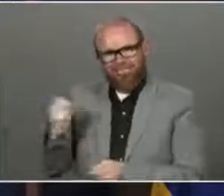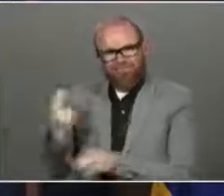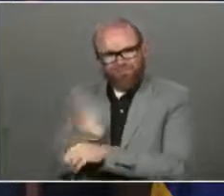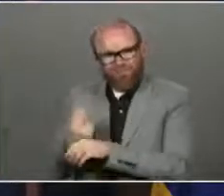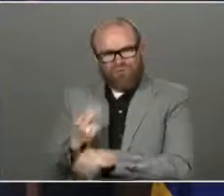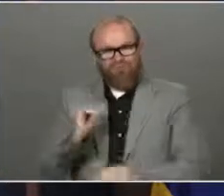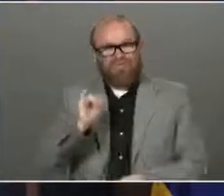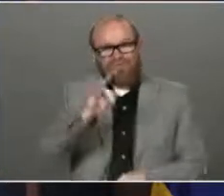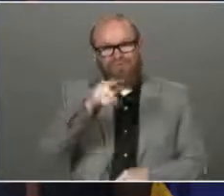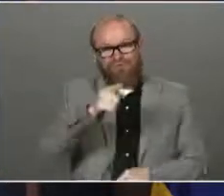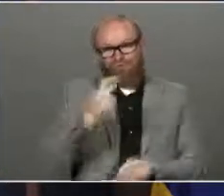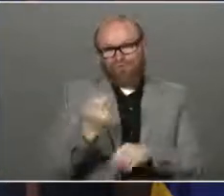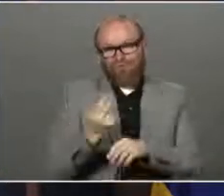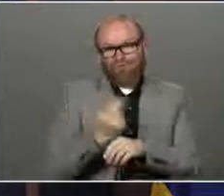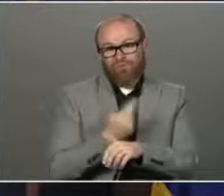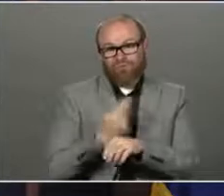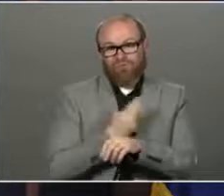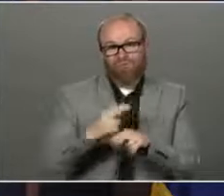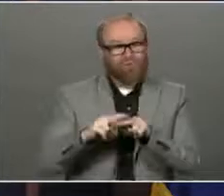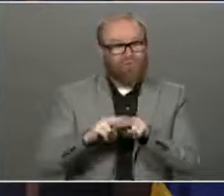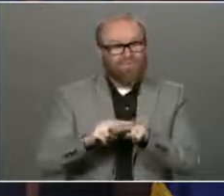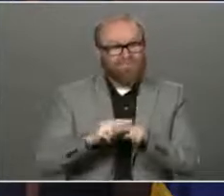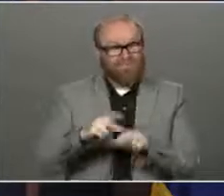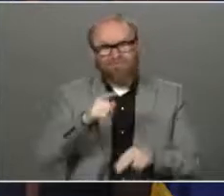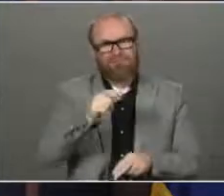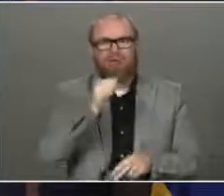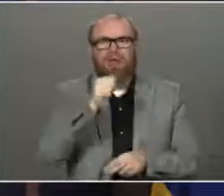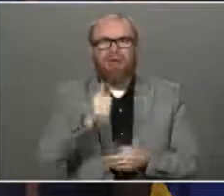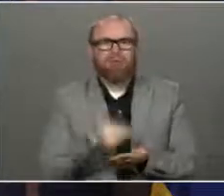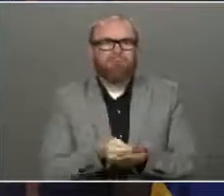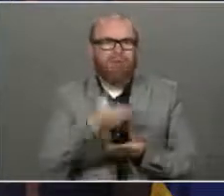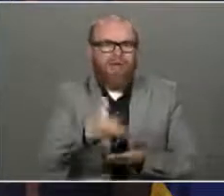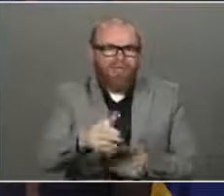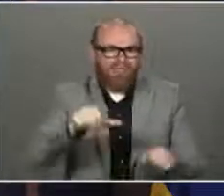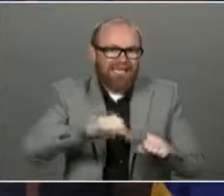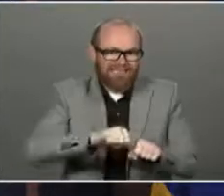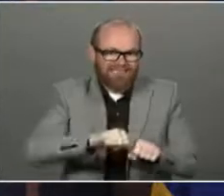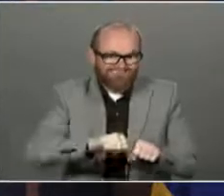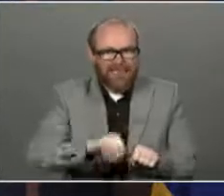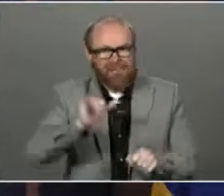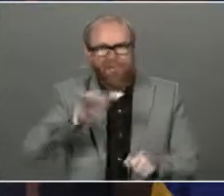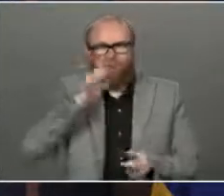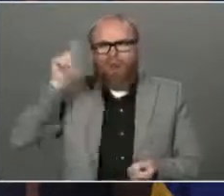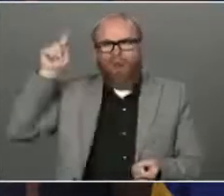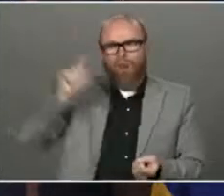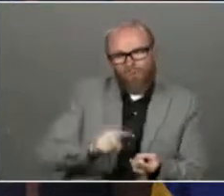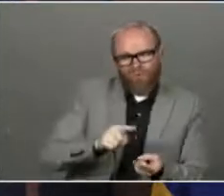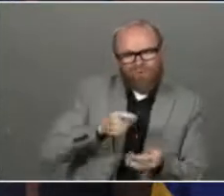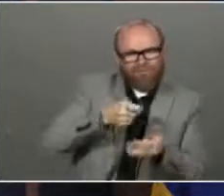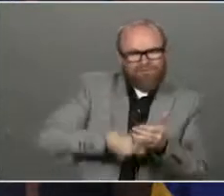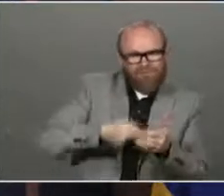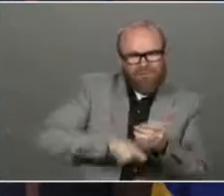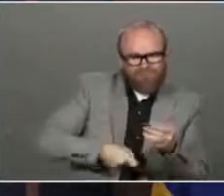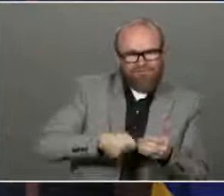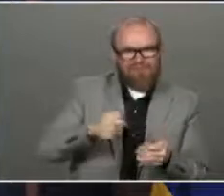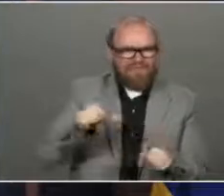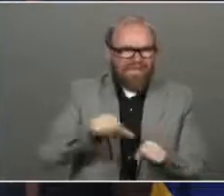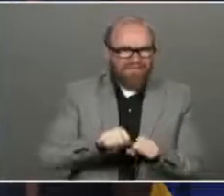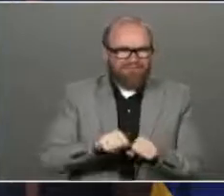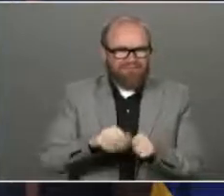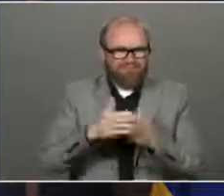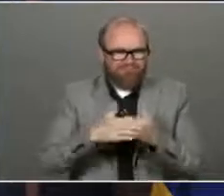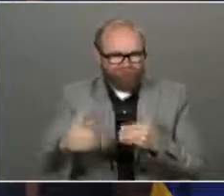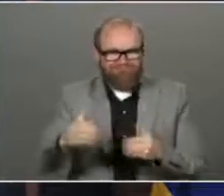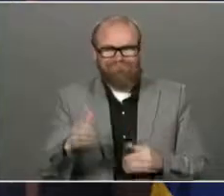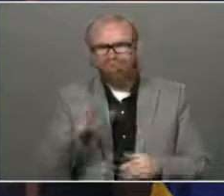car parked and get on transit, now you're not buying gas, which will help to lower the cost of gas over time. And then just the